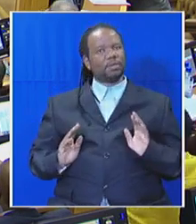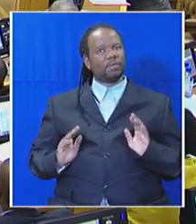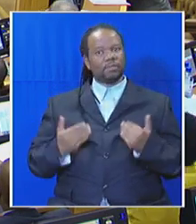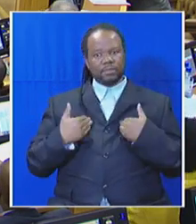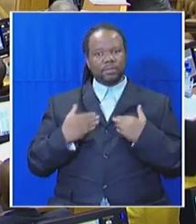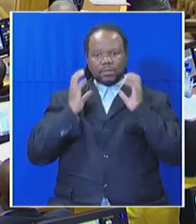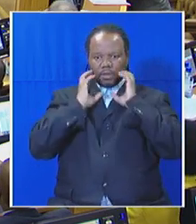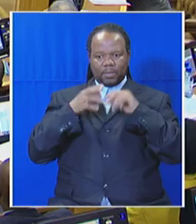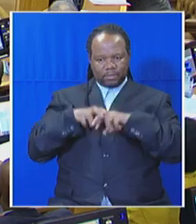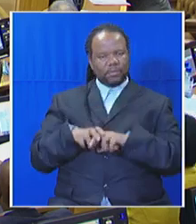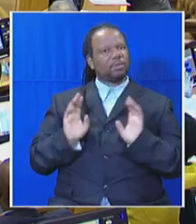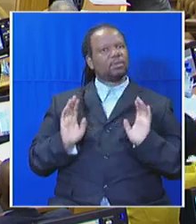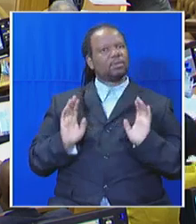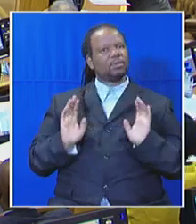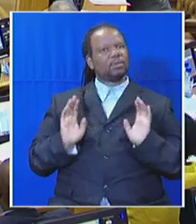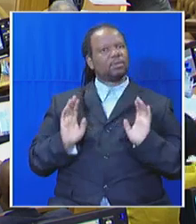Speaker.